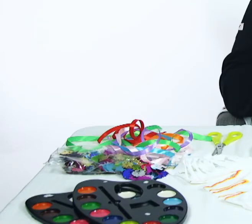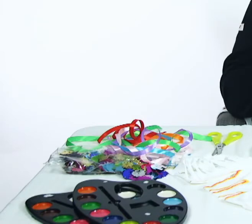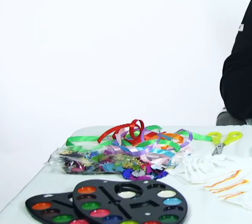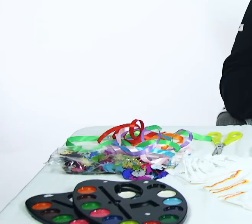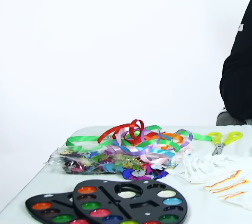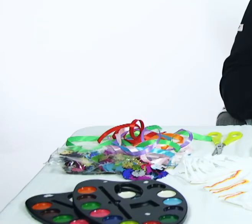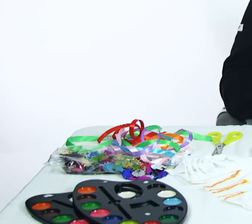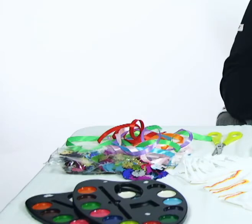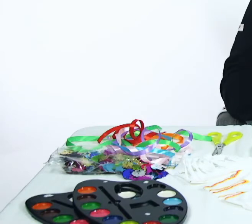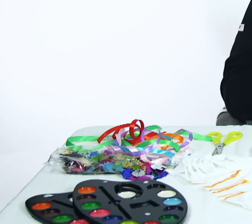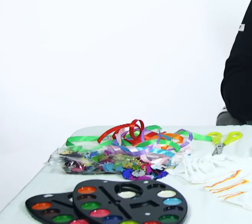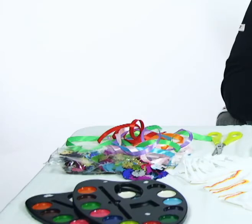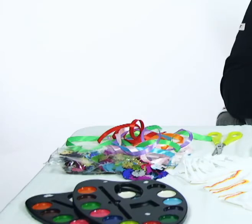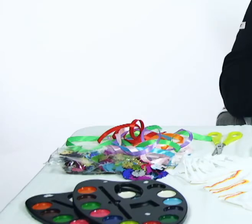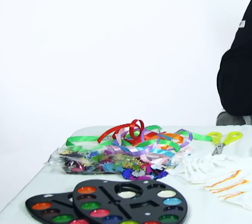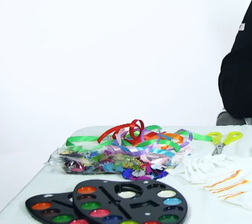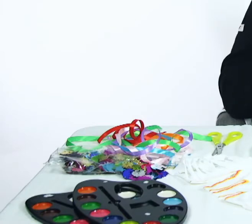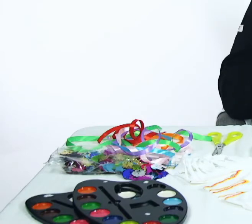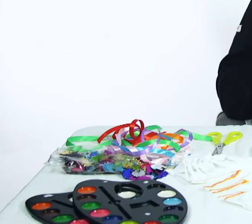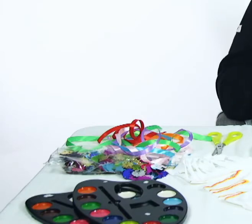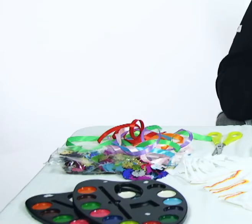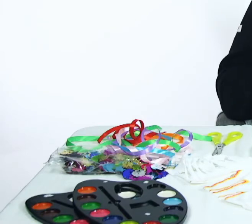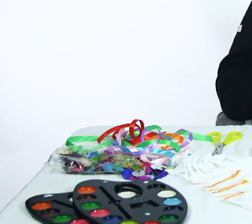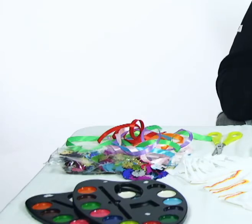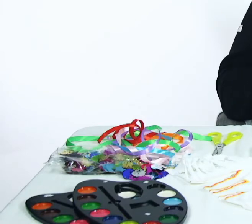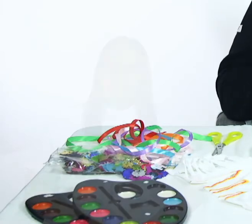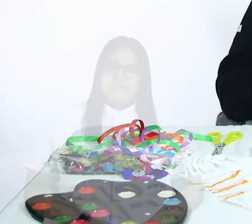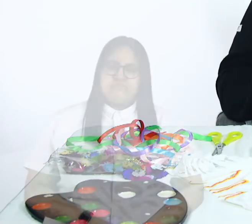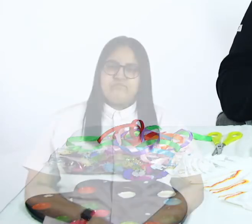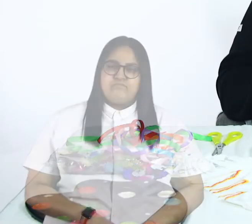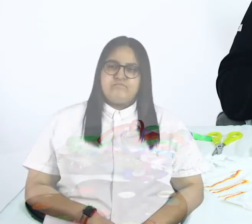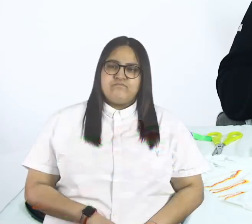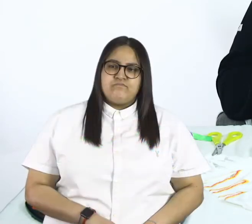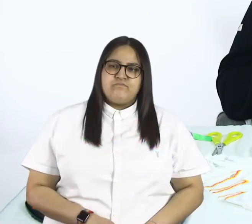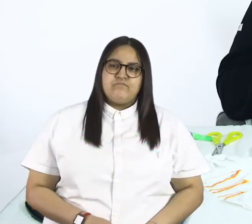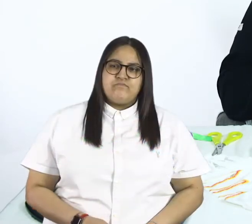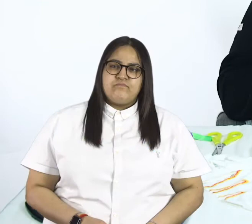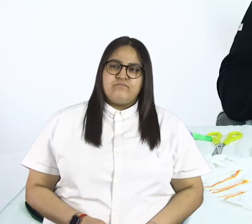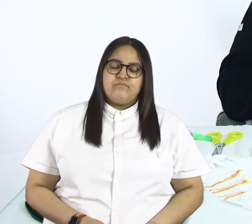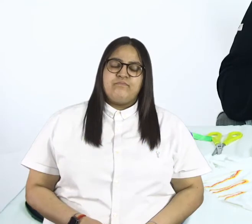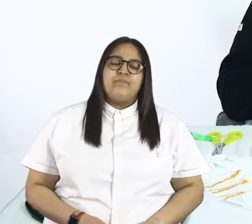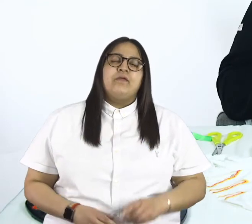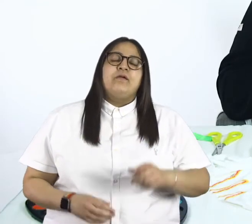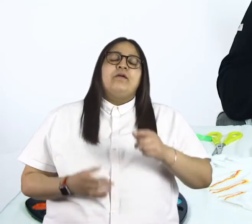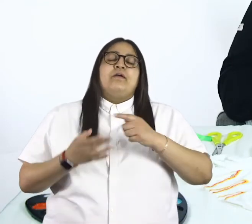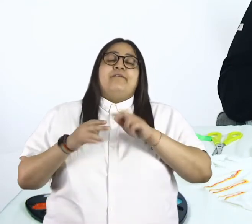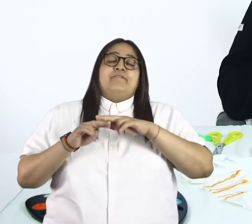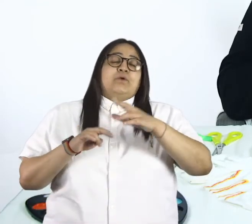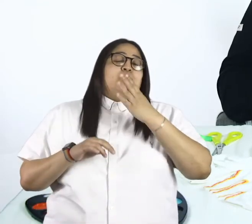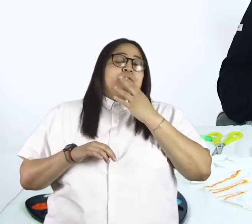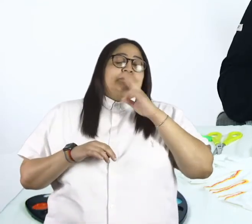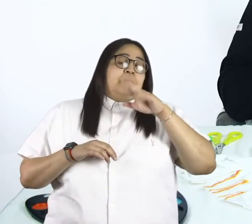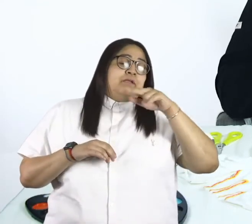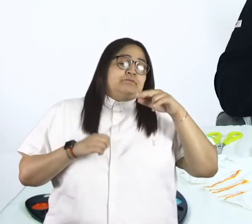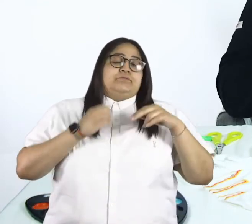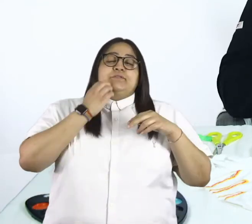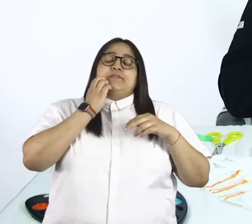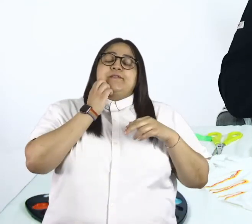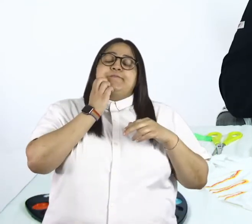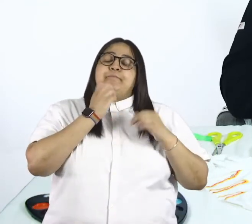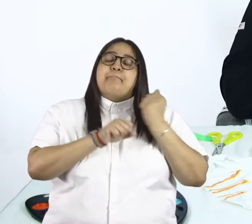will do. Just be aware that if you're going to use a paintbrush, make sure you wash the glue out before it dries, because then